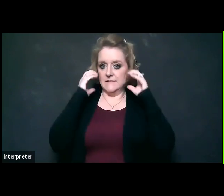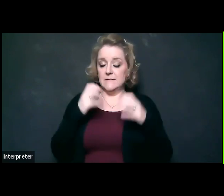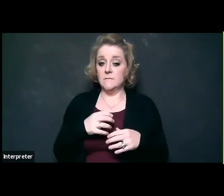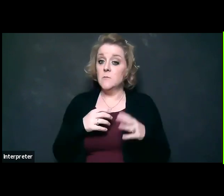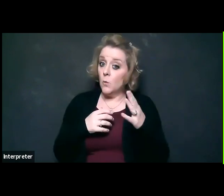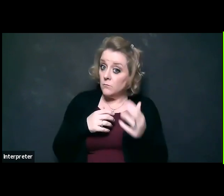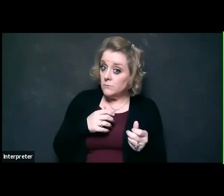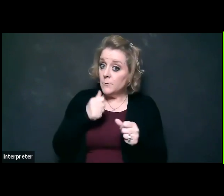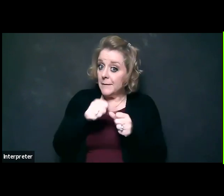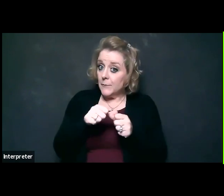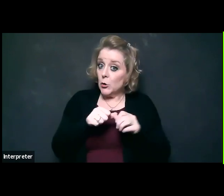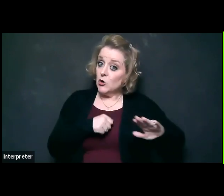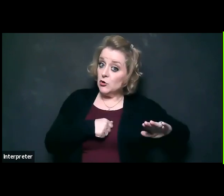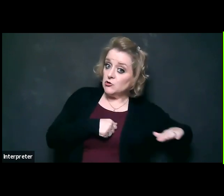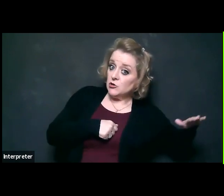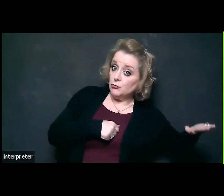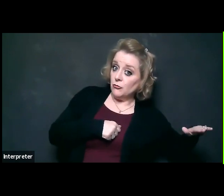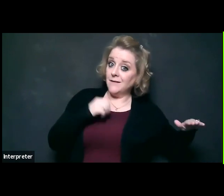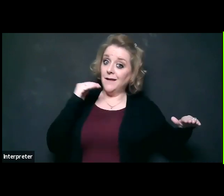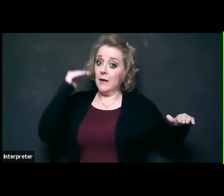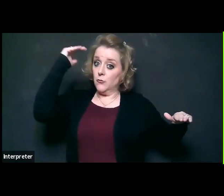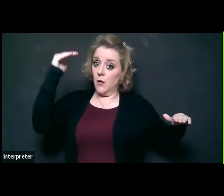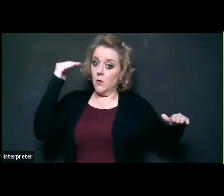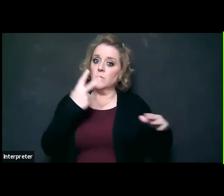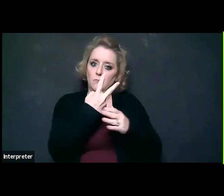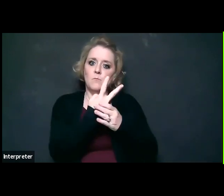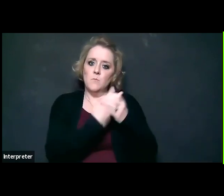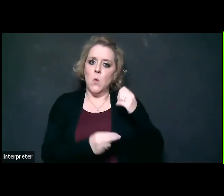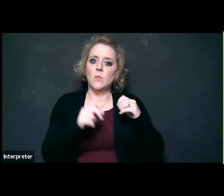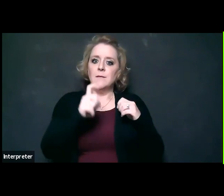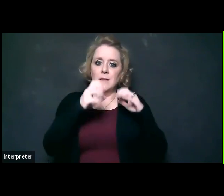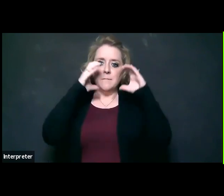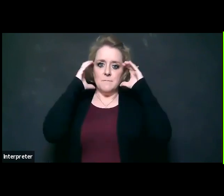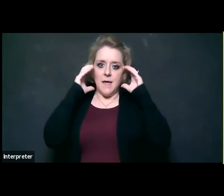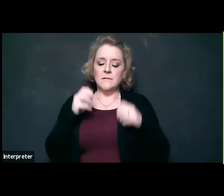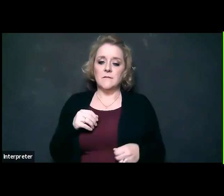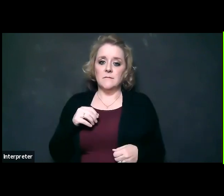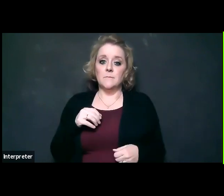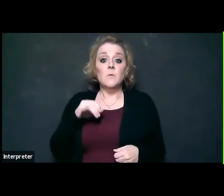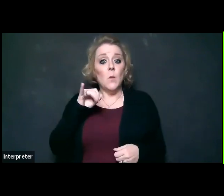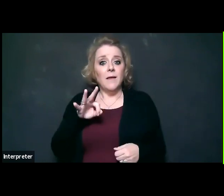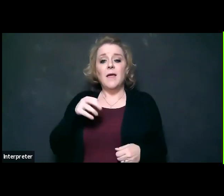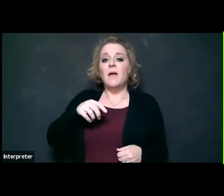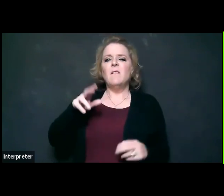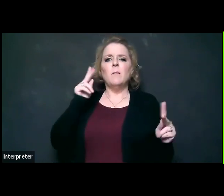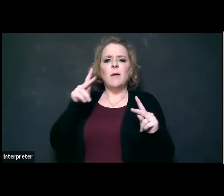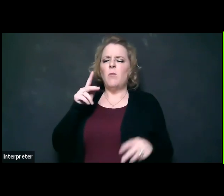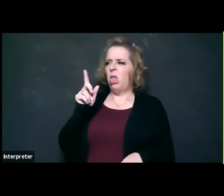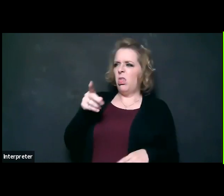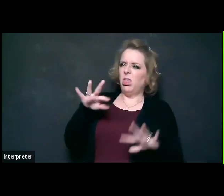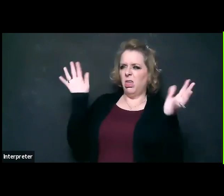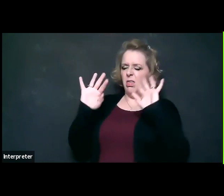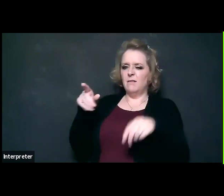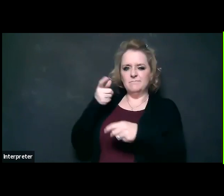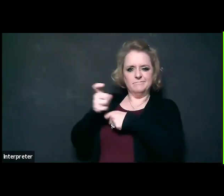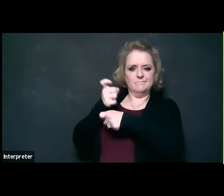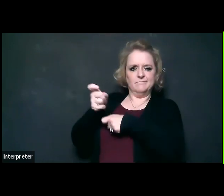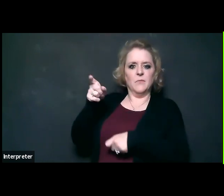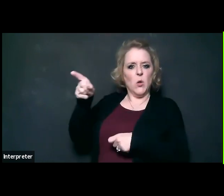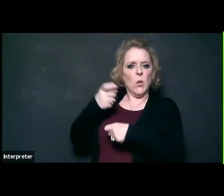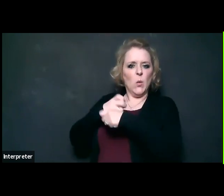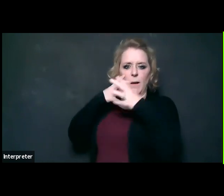need masks just like adults. And if people are getting called out because they're wearing a mask, then the people that's calling them out is the one that's doing it wrong. So